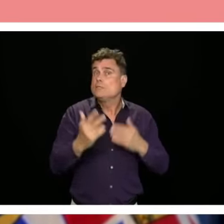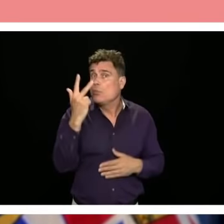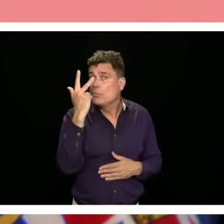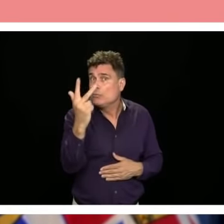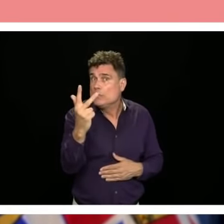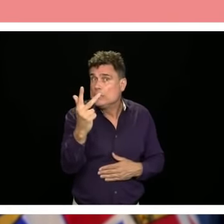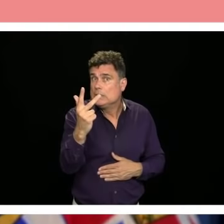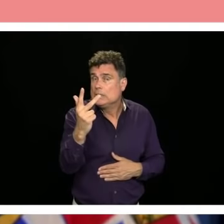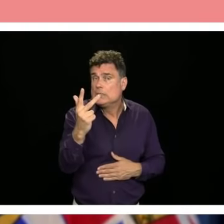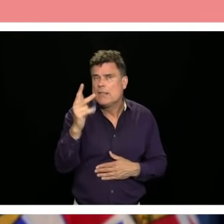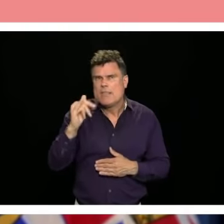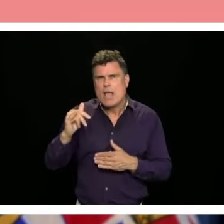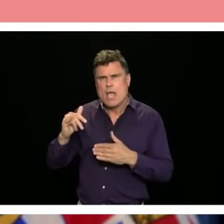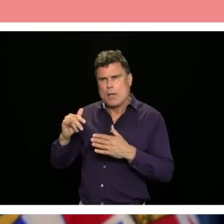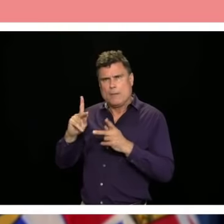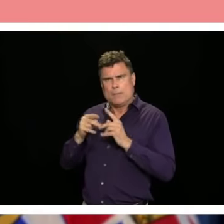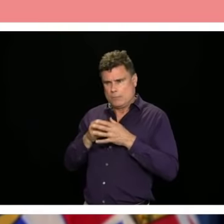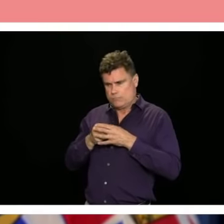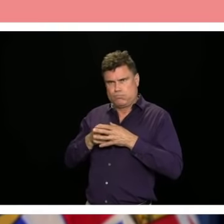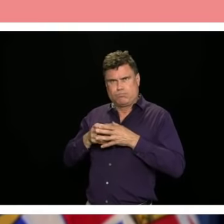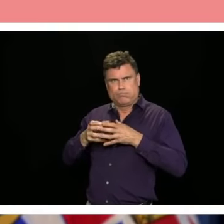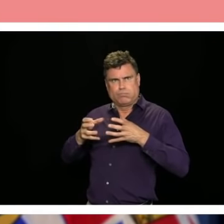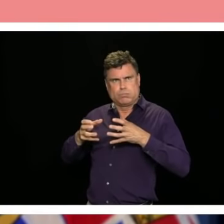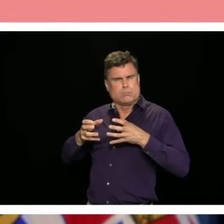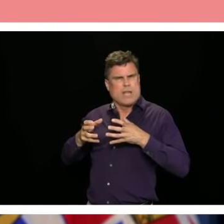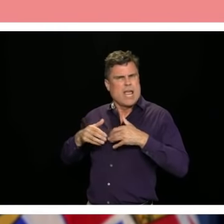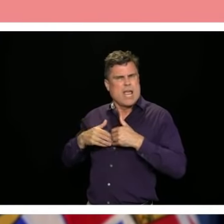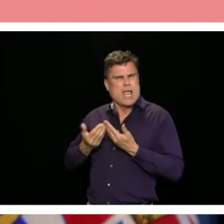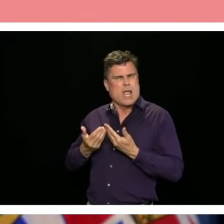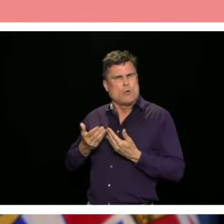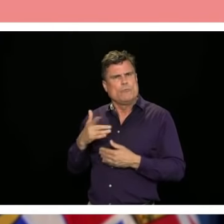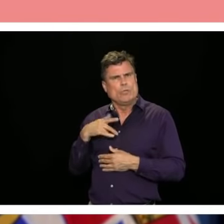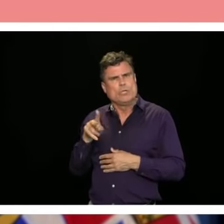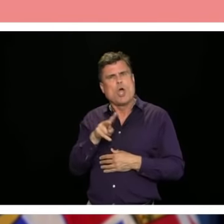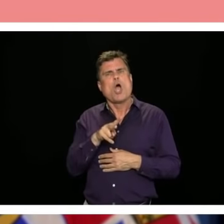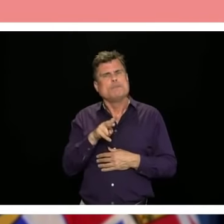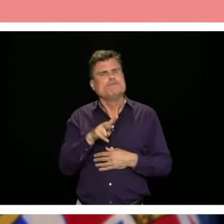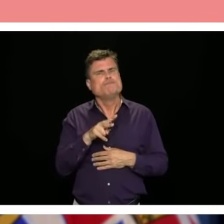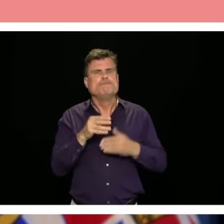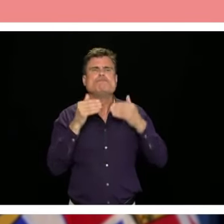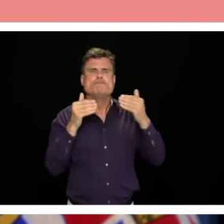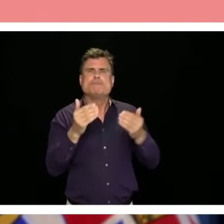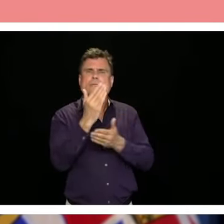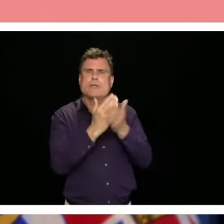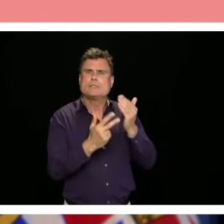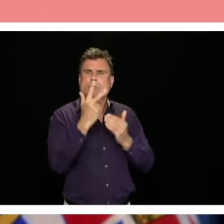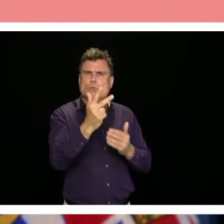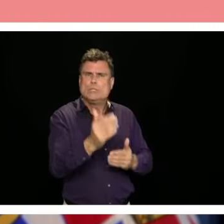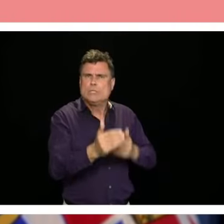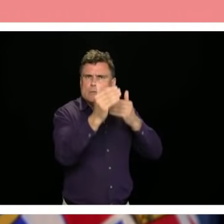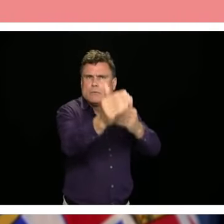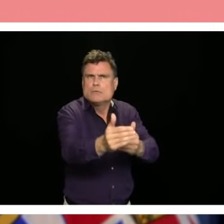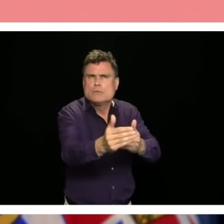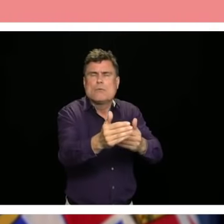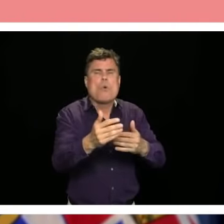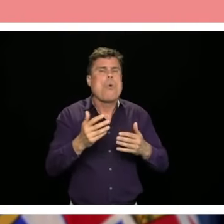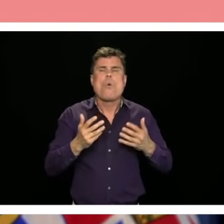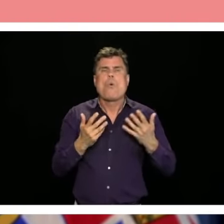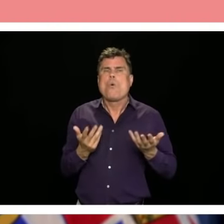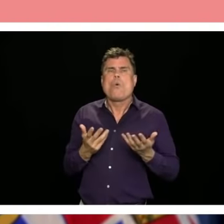Dr. Henry, look at these percentages saying that we're at 30 to 40% now. What happens at 60%? What happens at